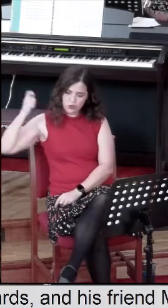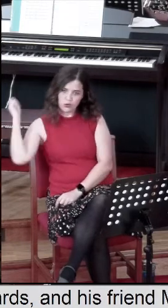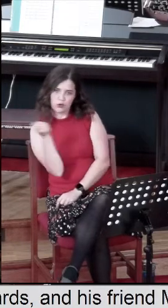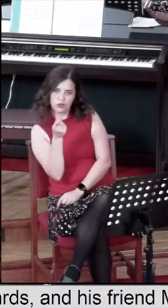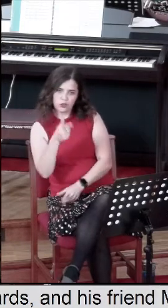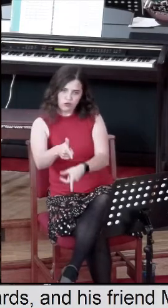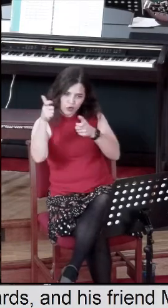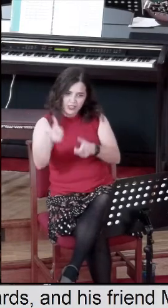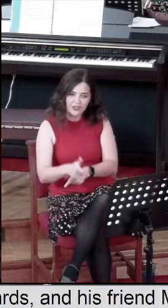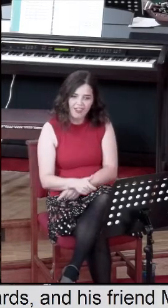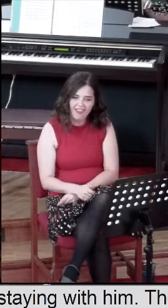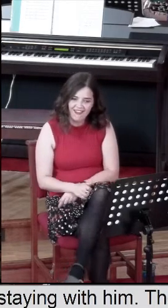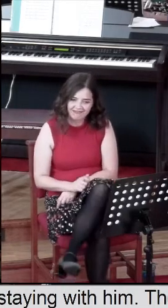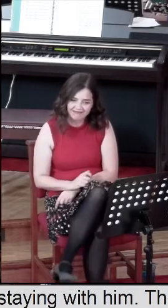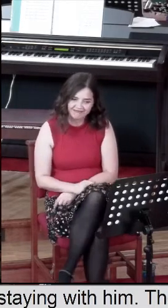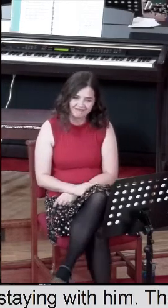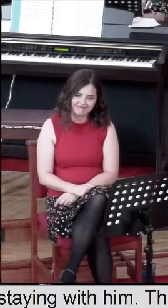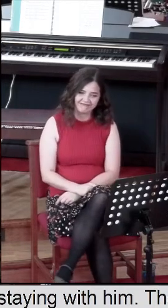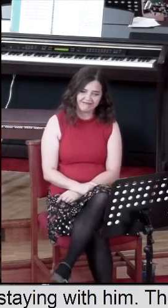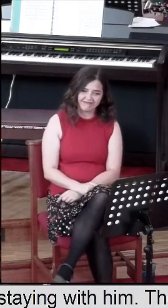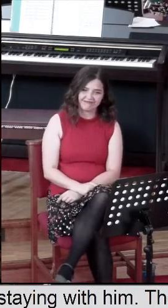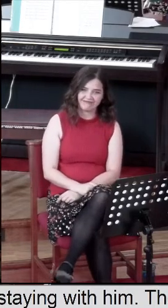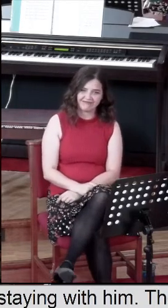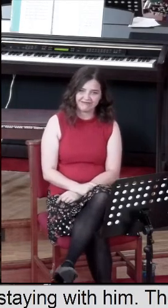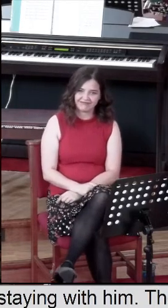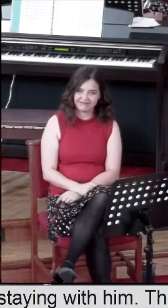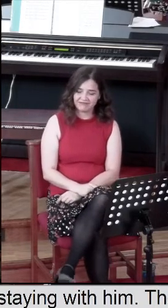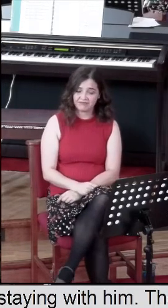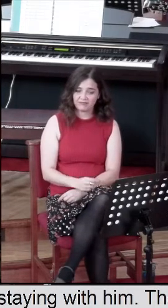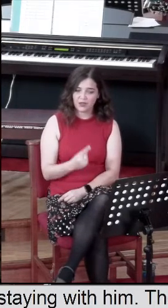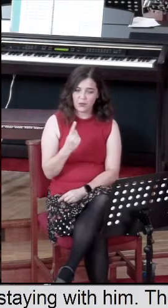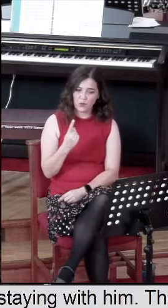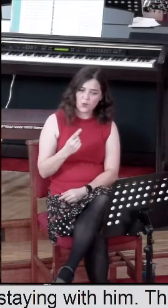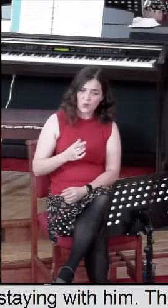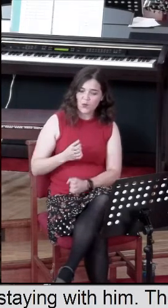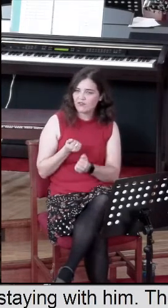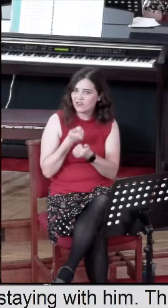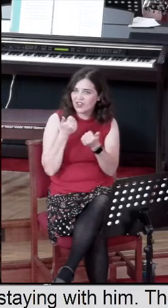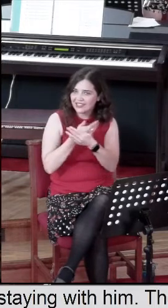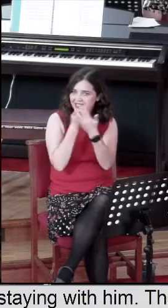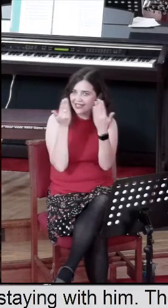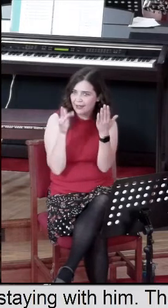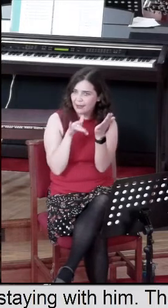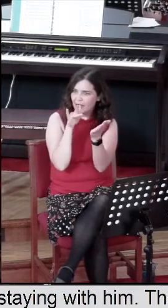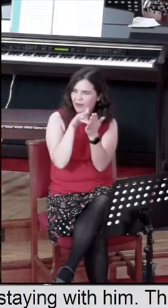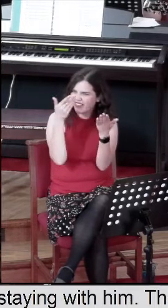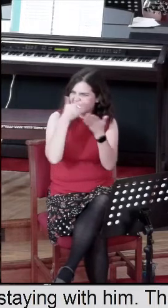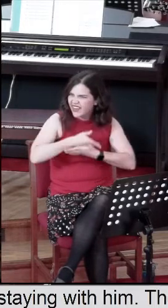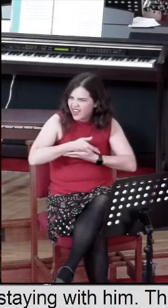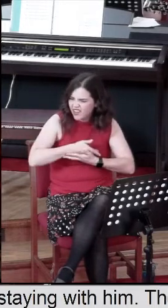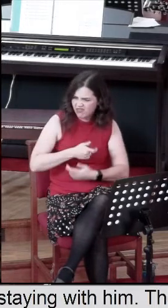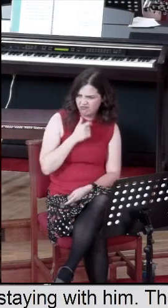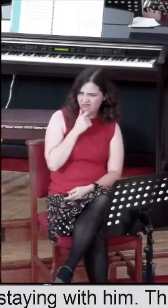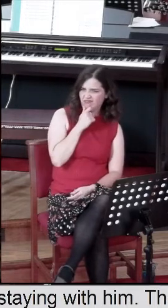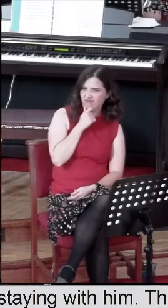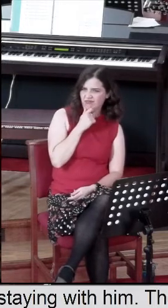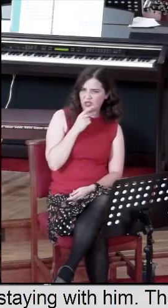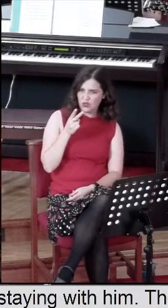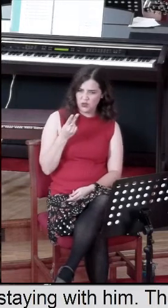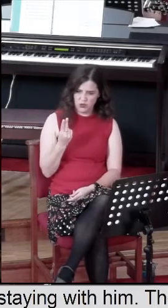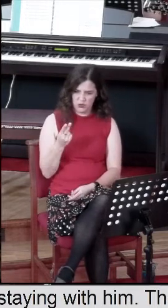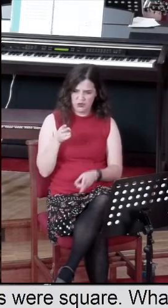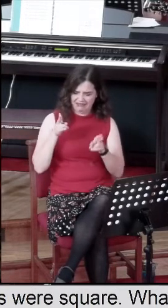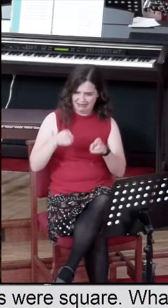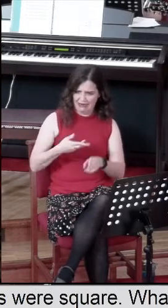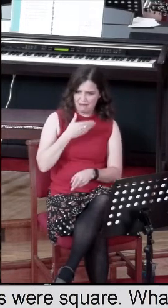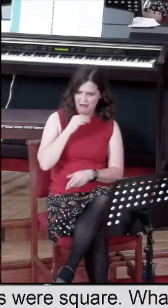other. You could do that. One fine day, in the middle of the night, two dead men got